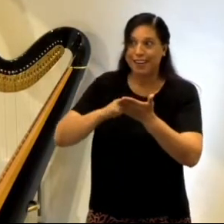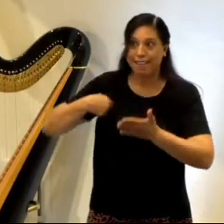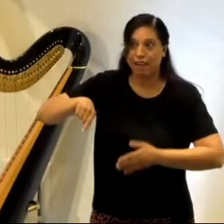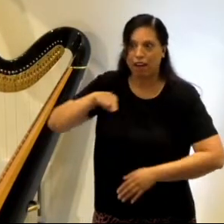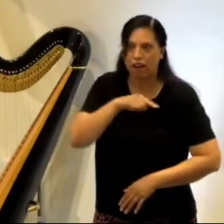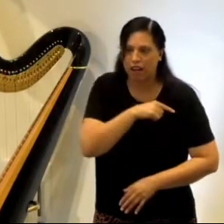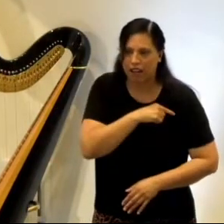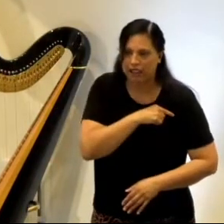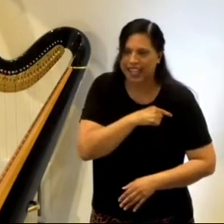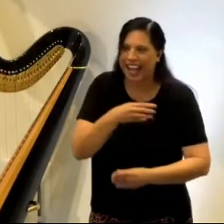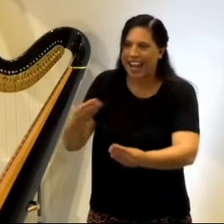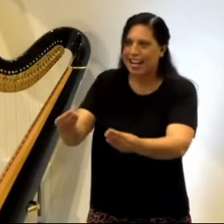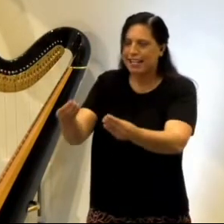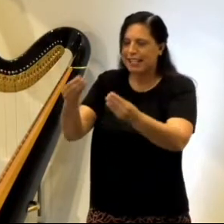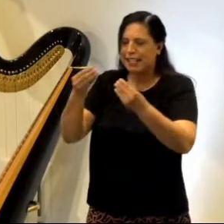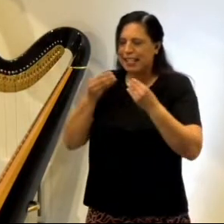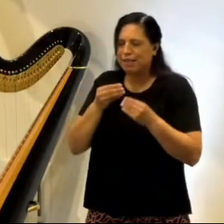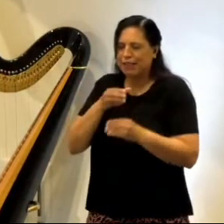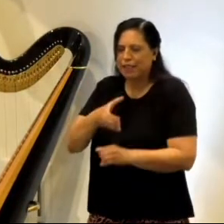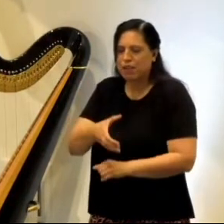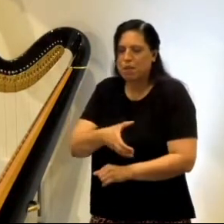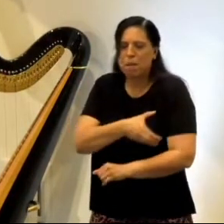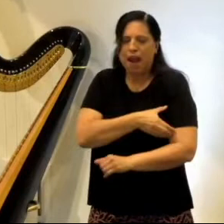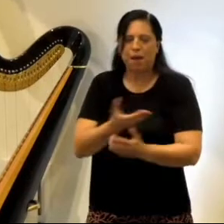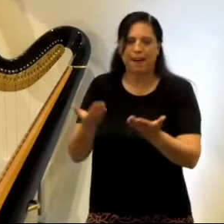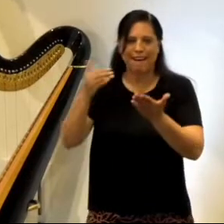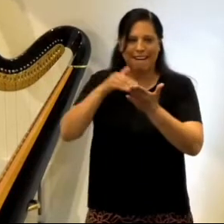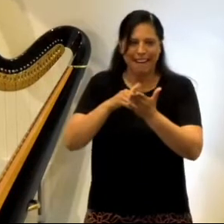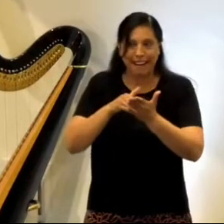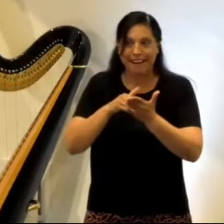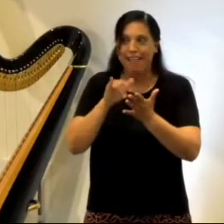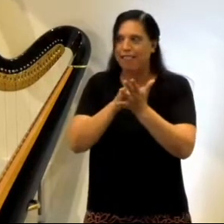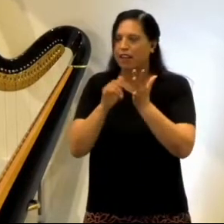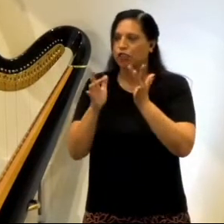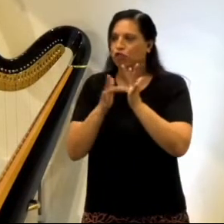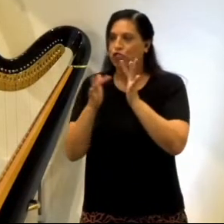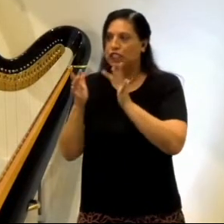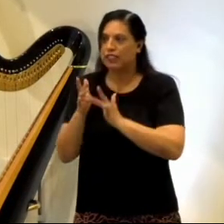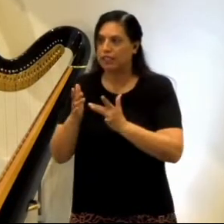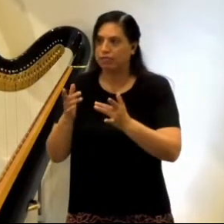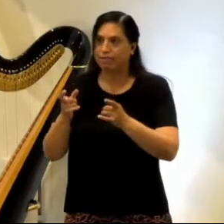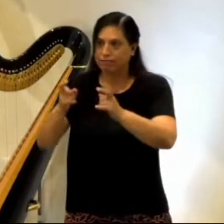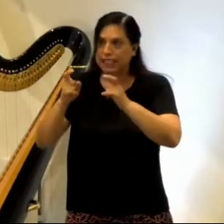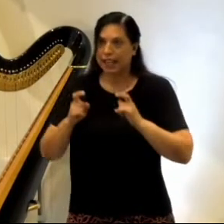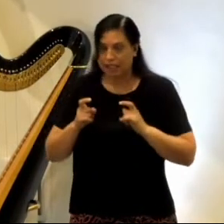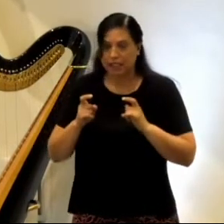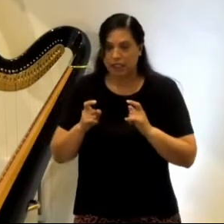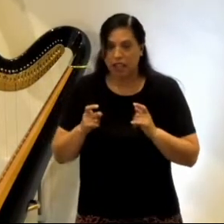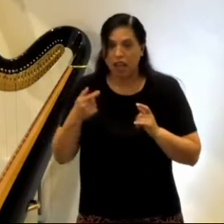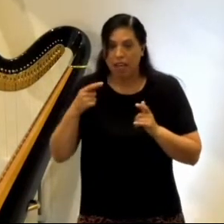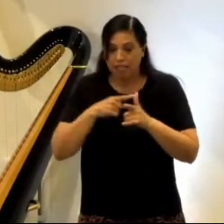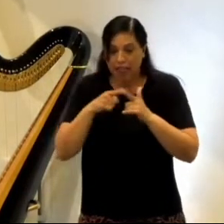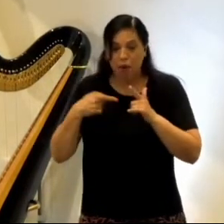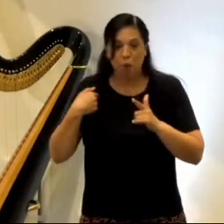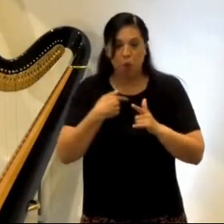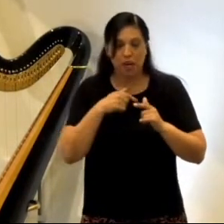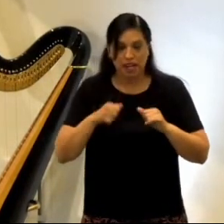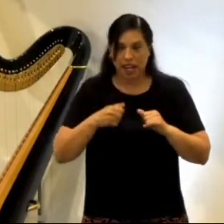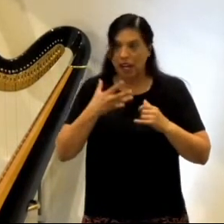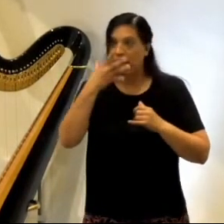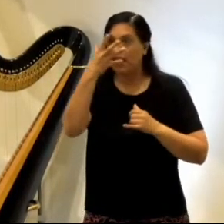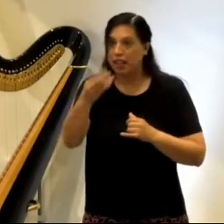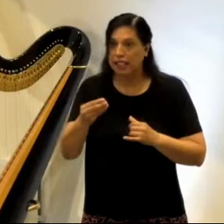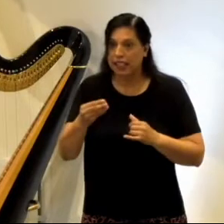power through the forgiveness and salvation that Jesus won for us. Then we can go out as forgiven followers of